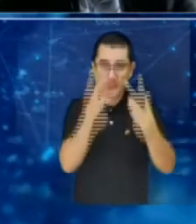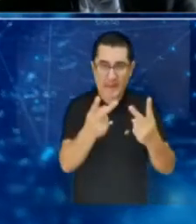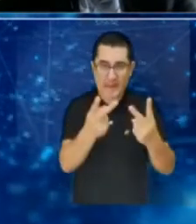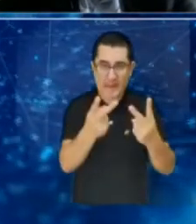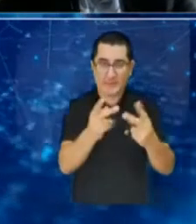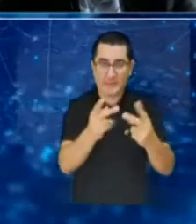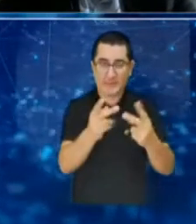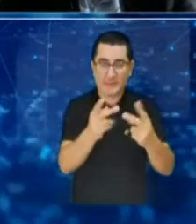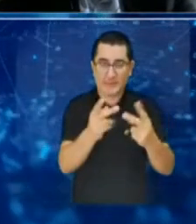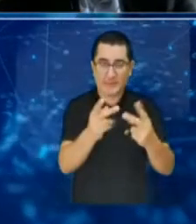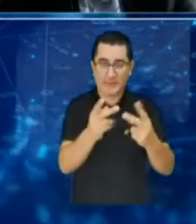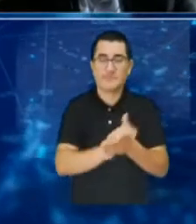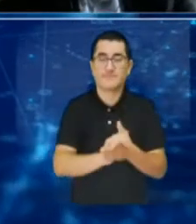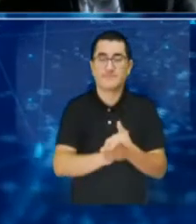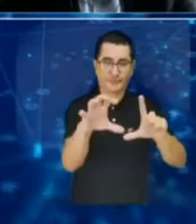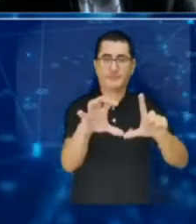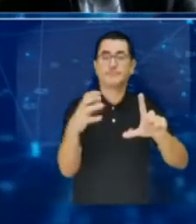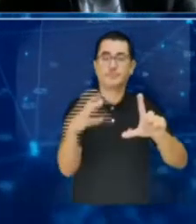participated.